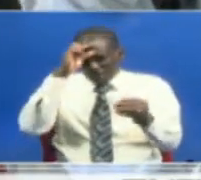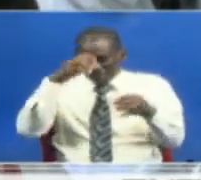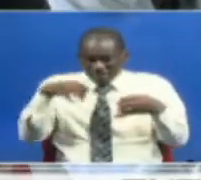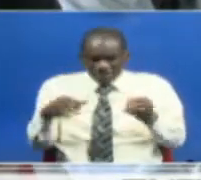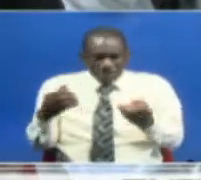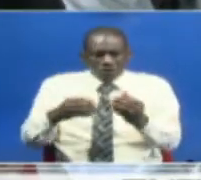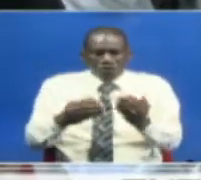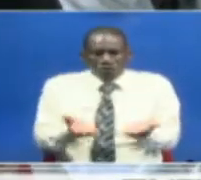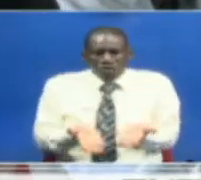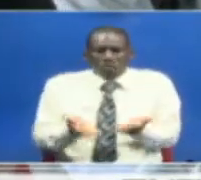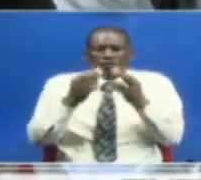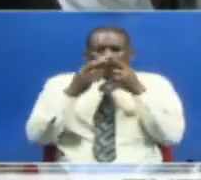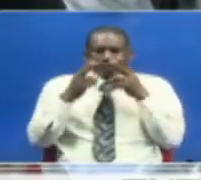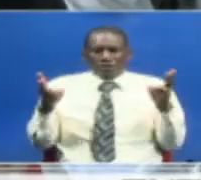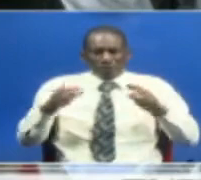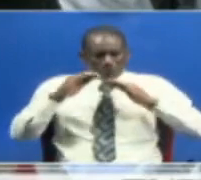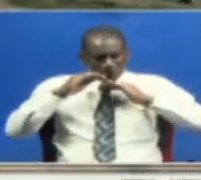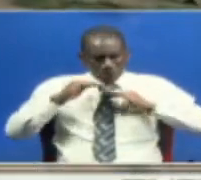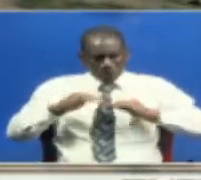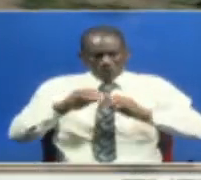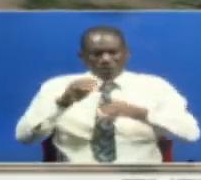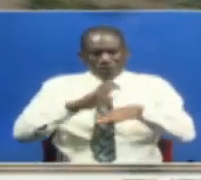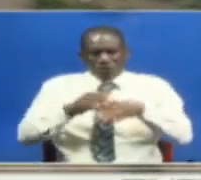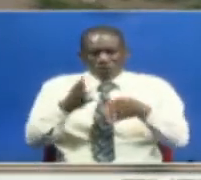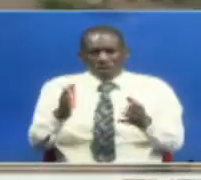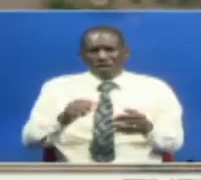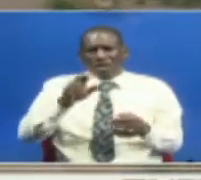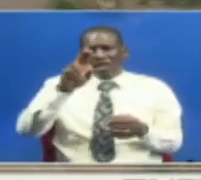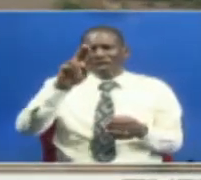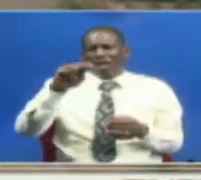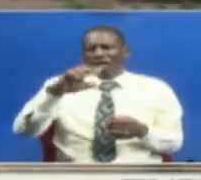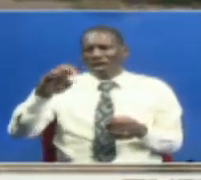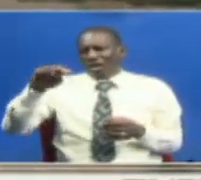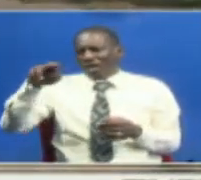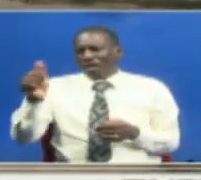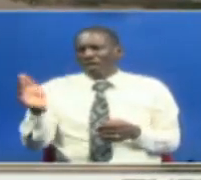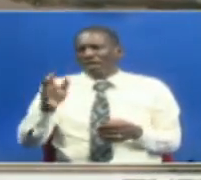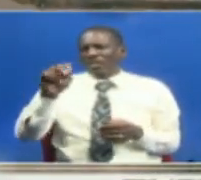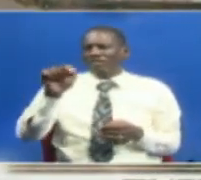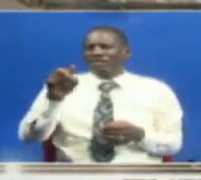welcome reprieve. Bridget's, Ghana, NTV, Nakuru.